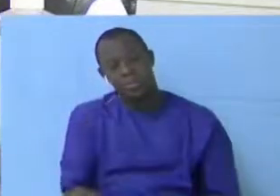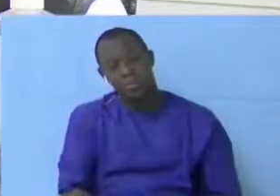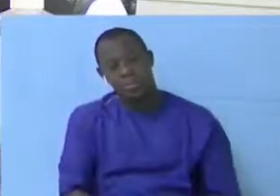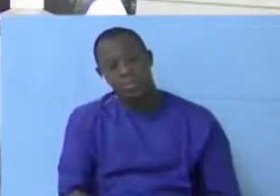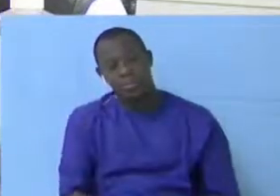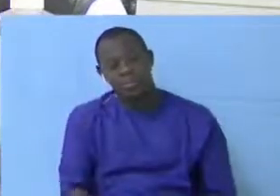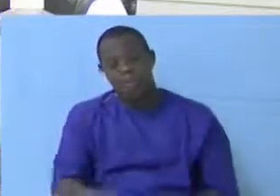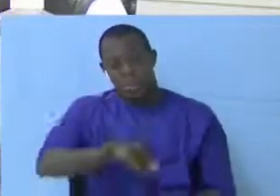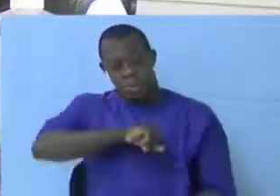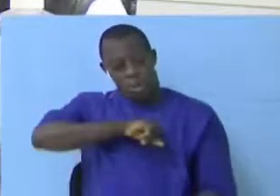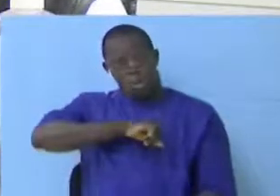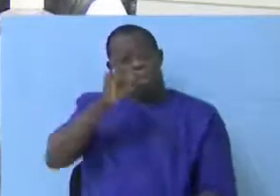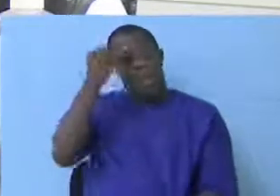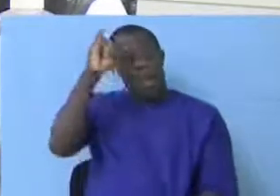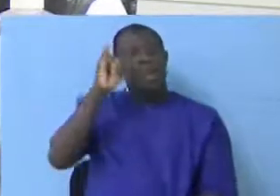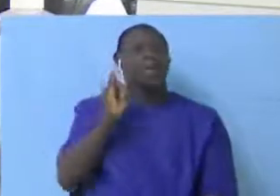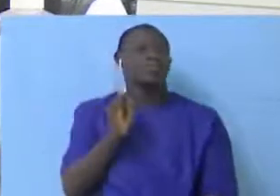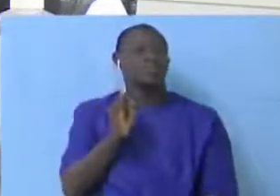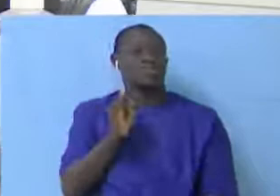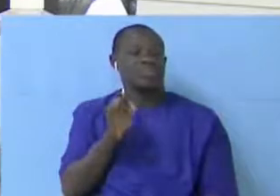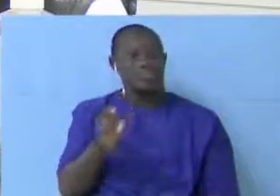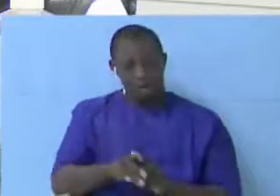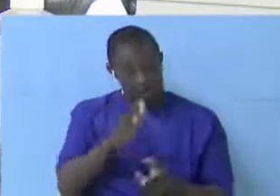that is his opinion, but the facts are,